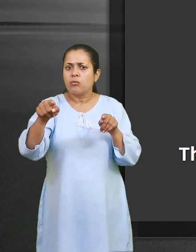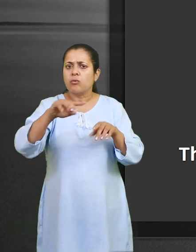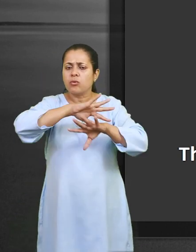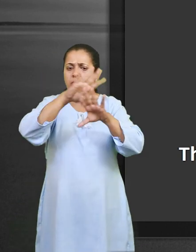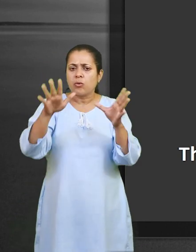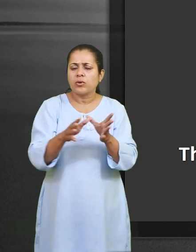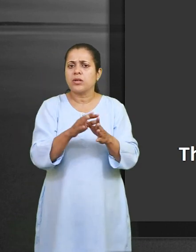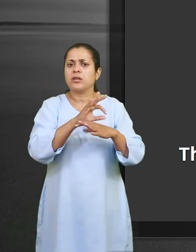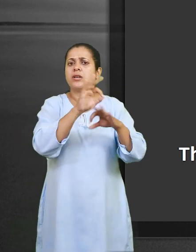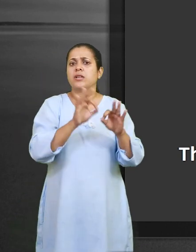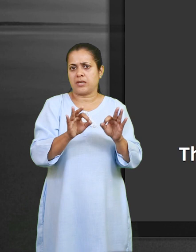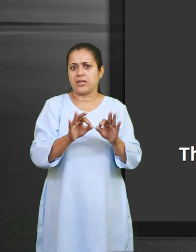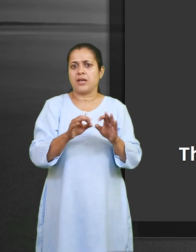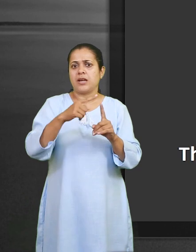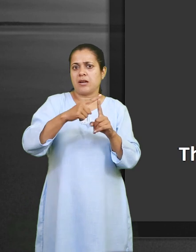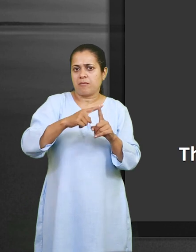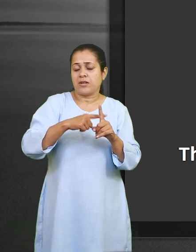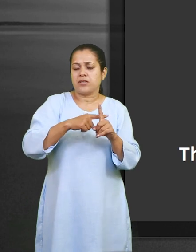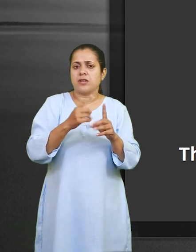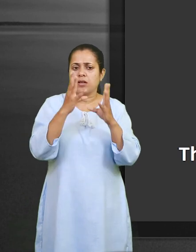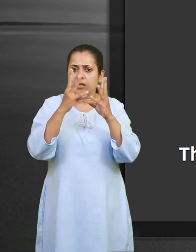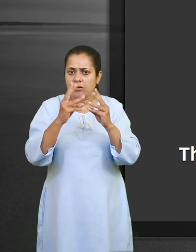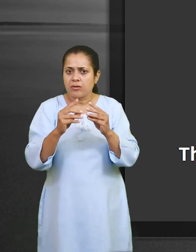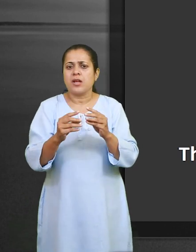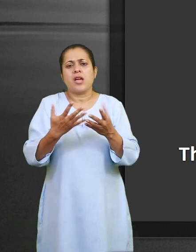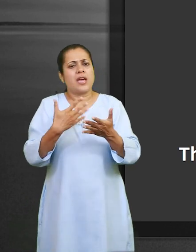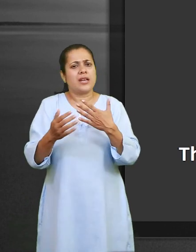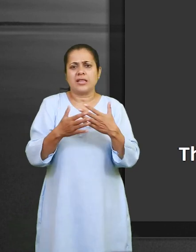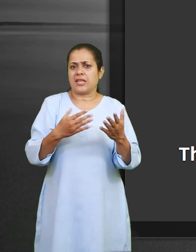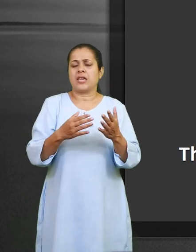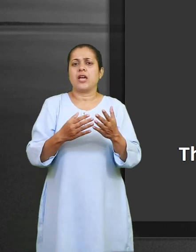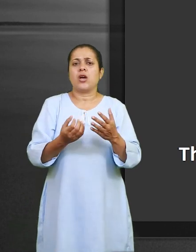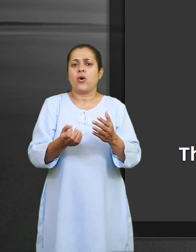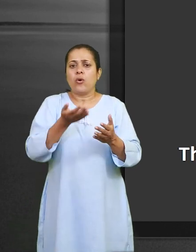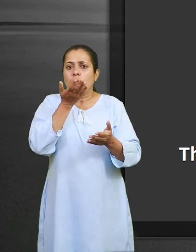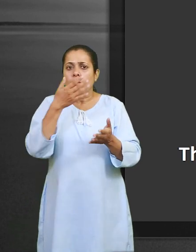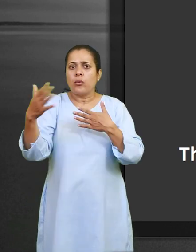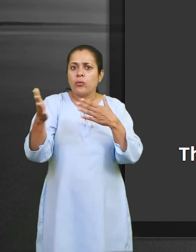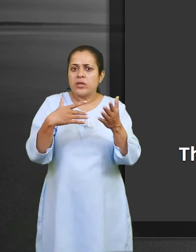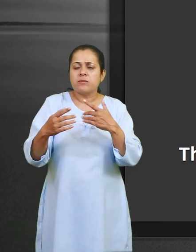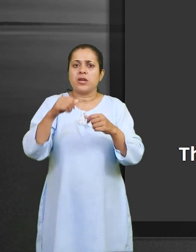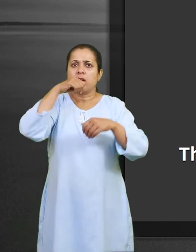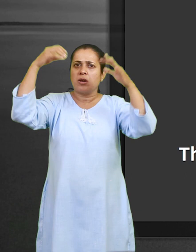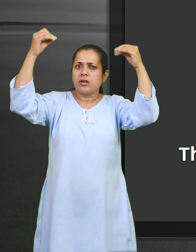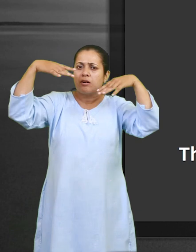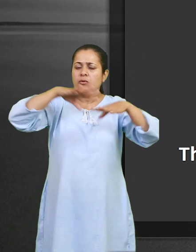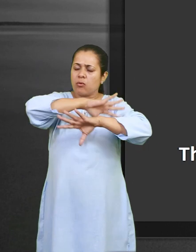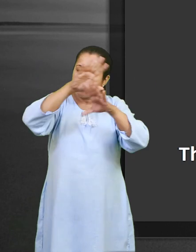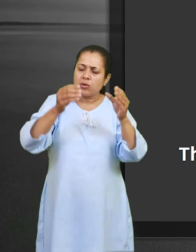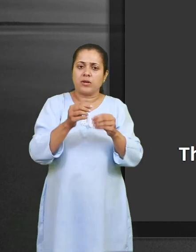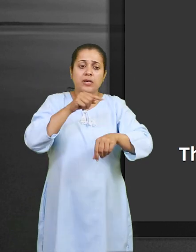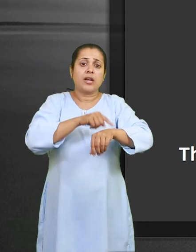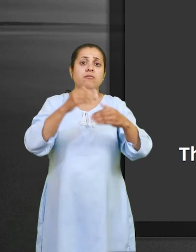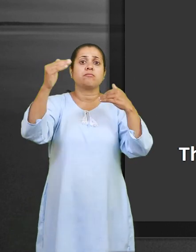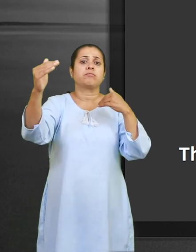pattern, that may be temperature, rainfall, wind speed, everything together for a period of